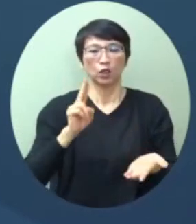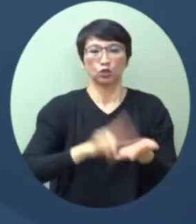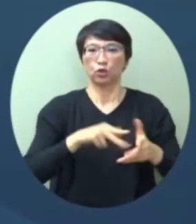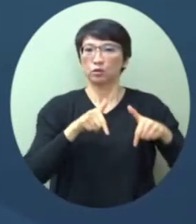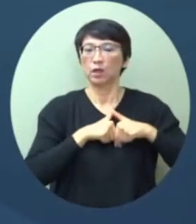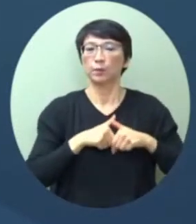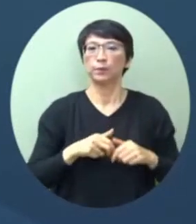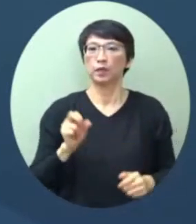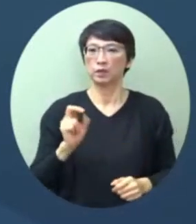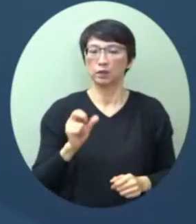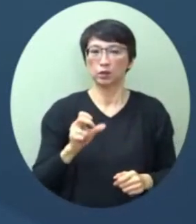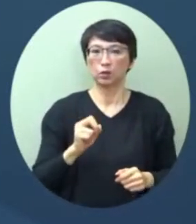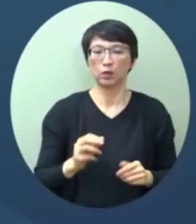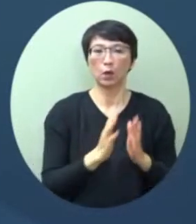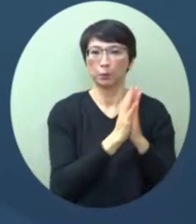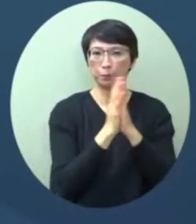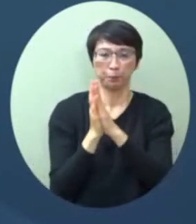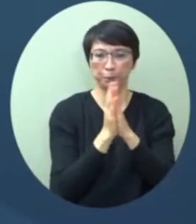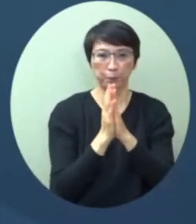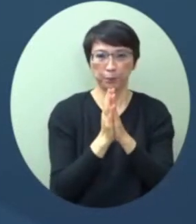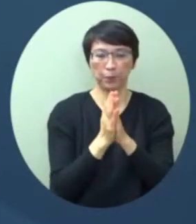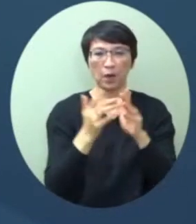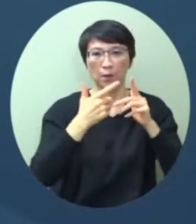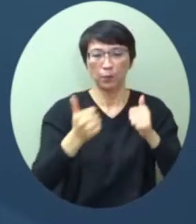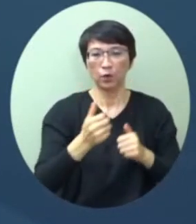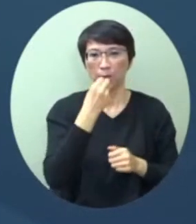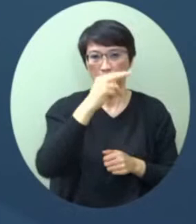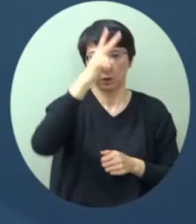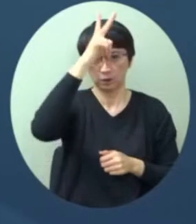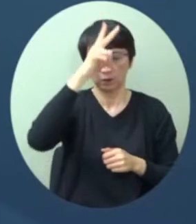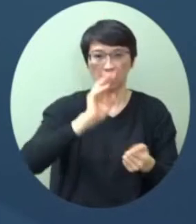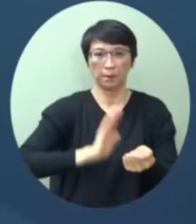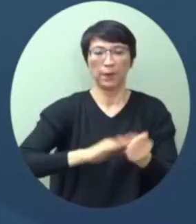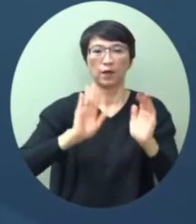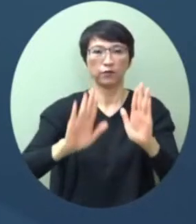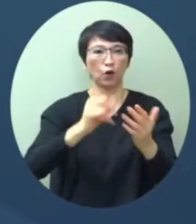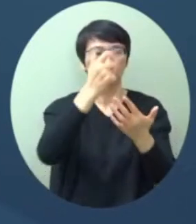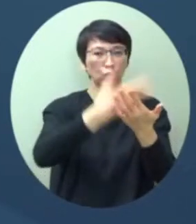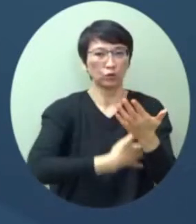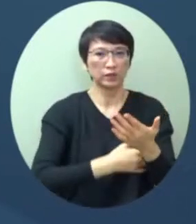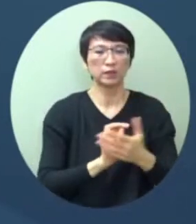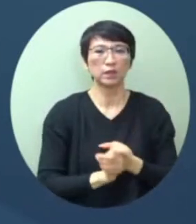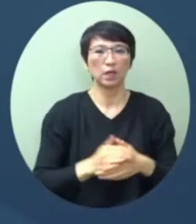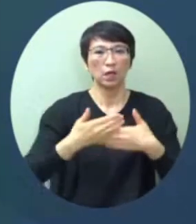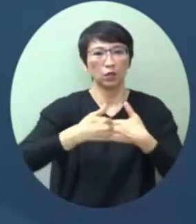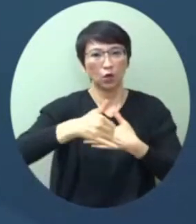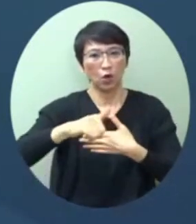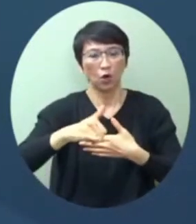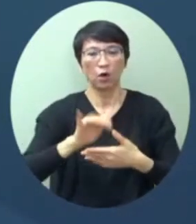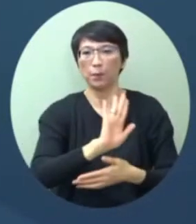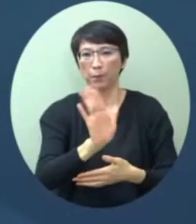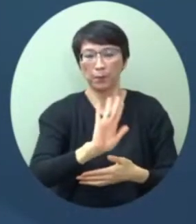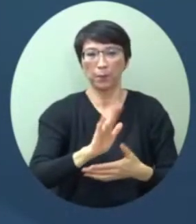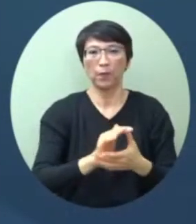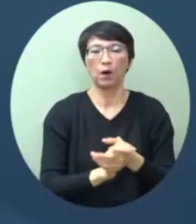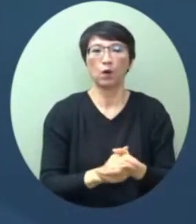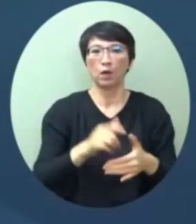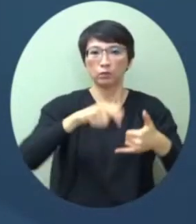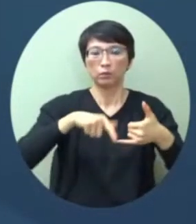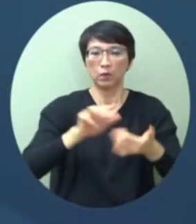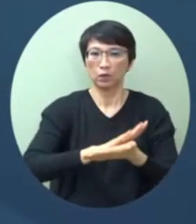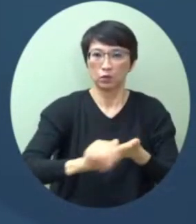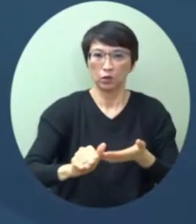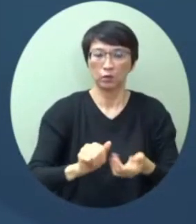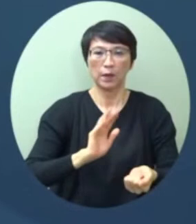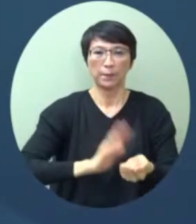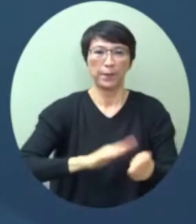option. I once again urge people in Hong Kong to maintain your faith and cooperate with our social distancing